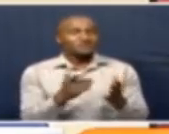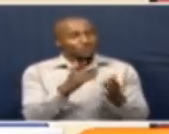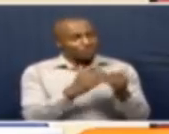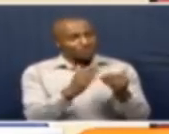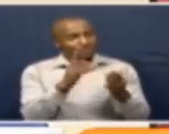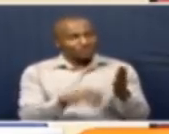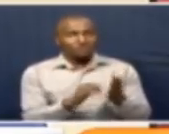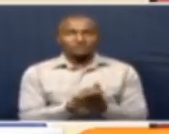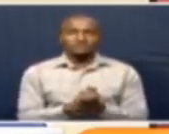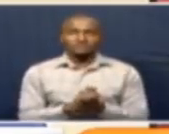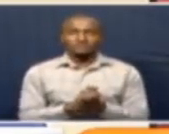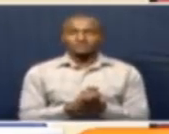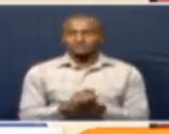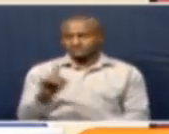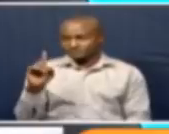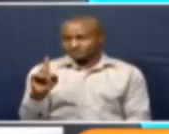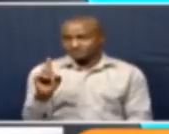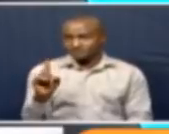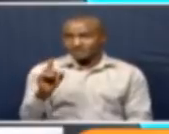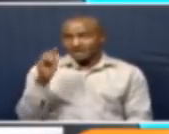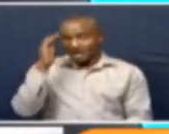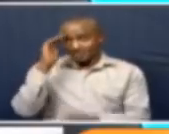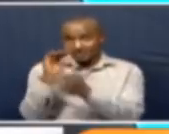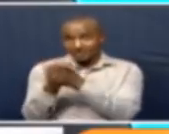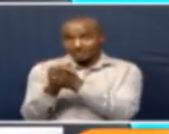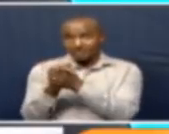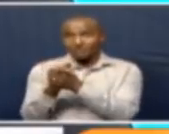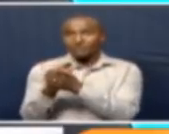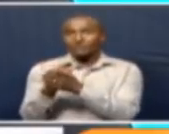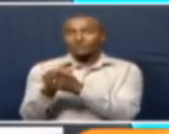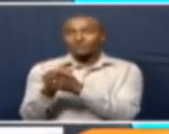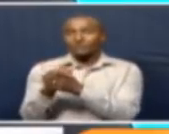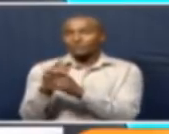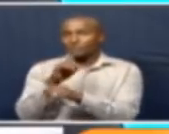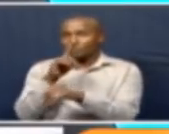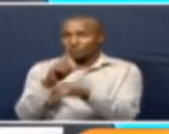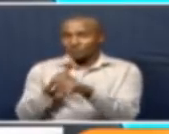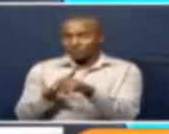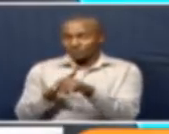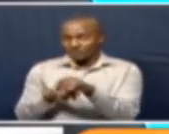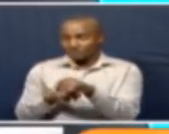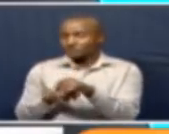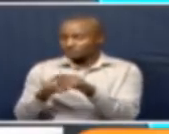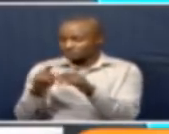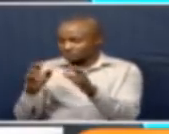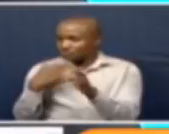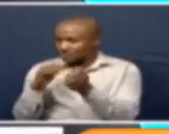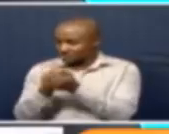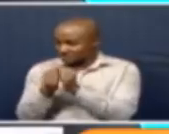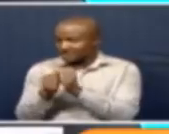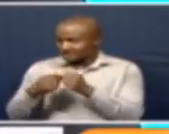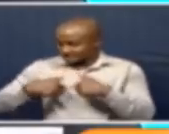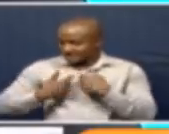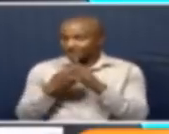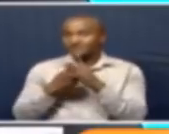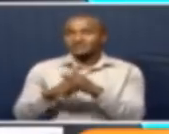forward? First, I believe that when you want change, you start the change yourself. Mm-hmm. So first of all, I